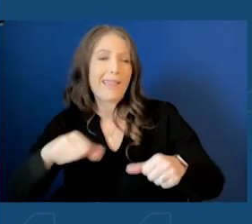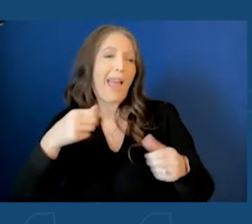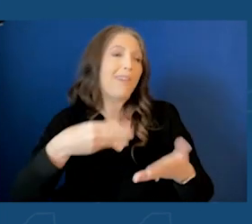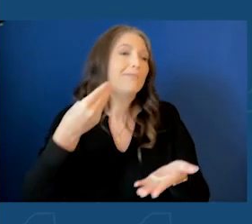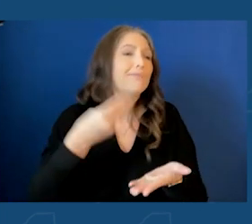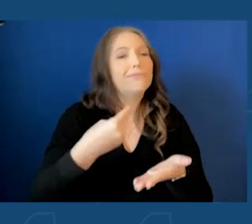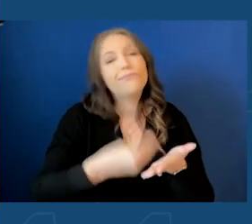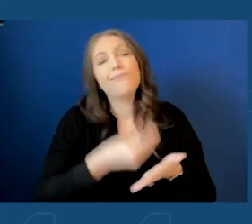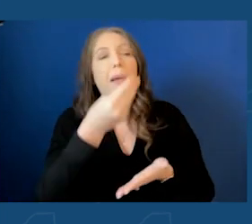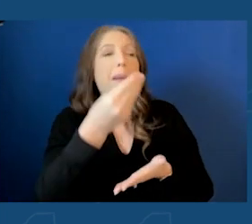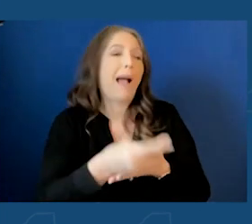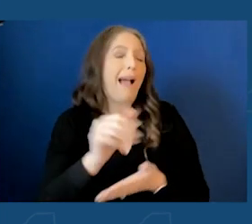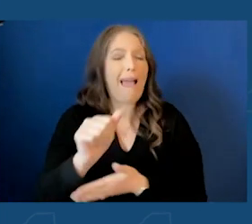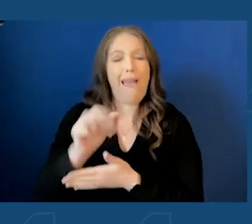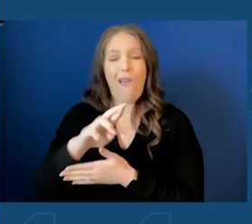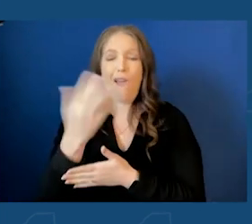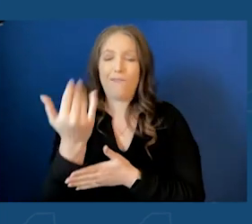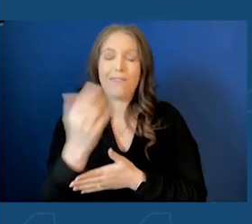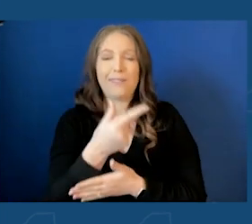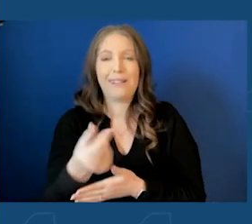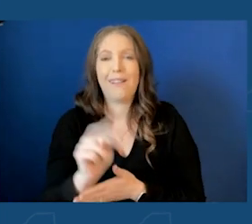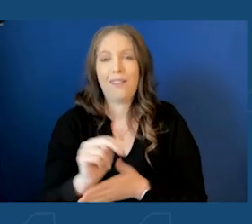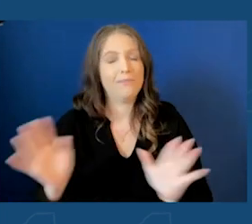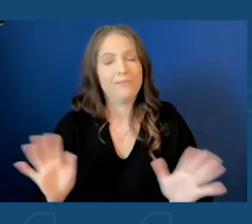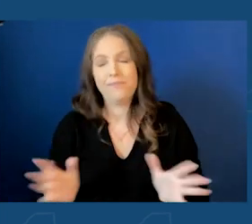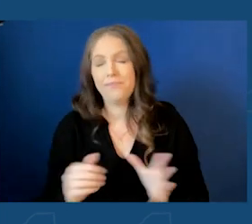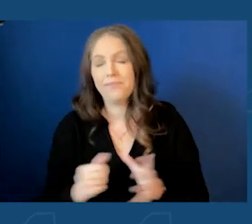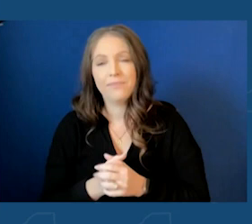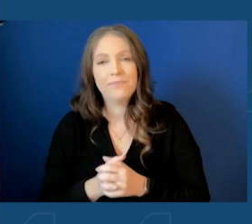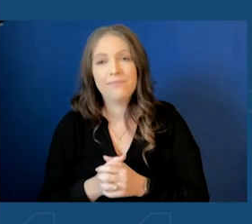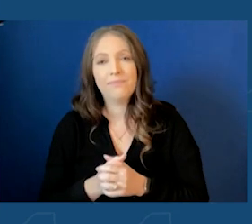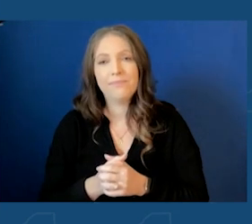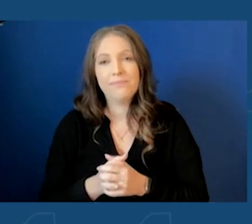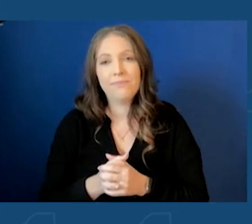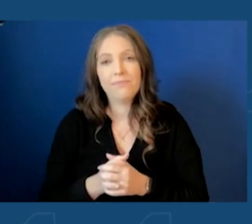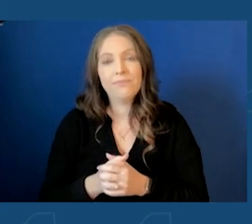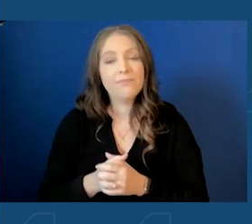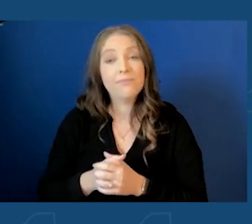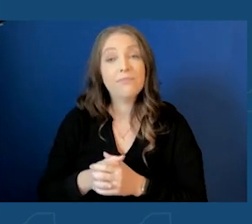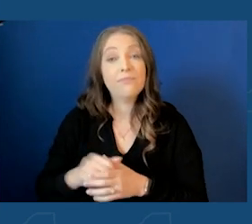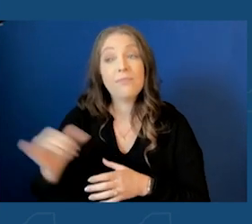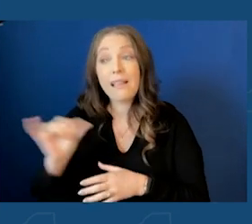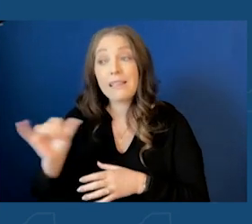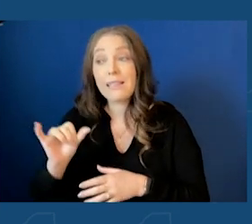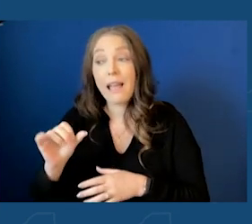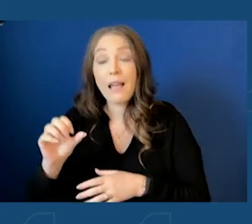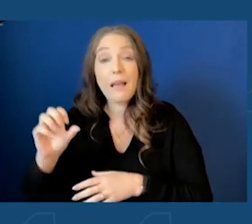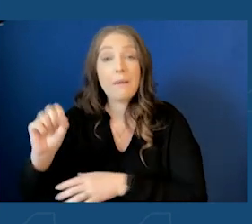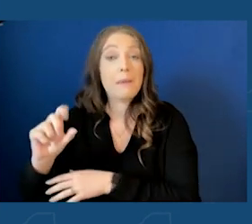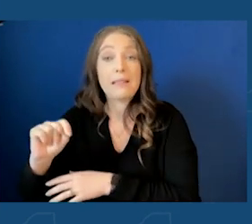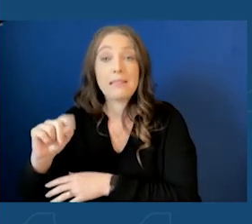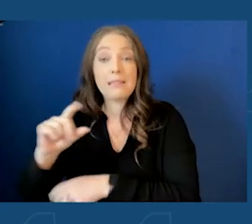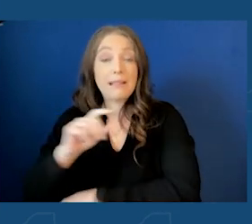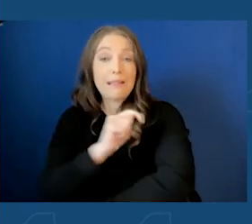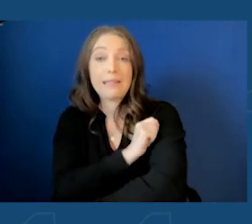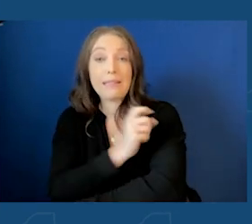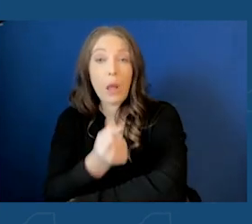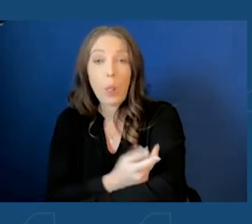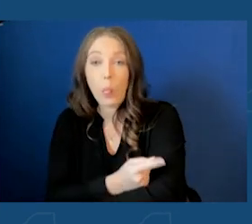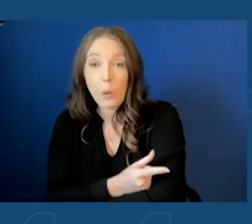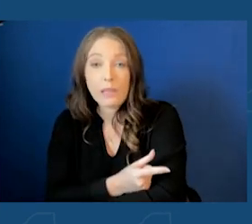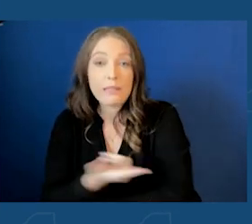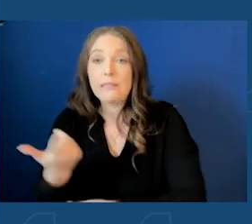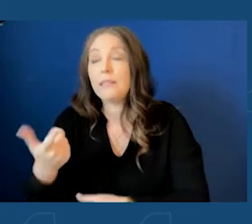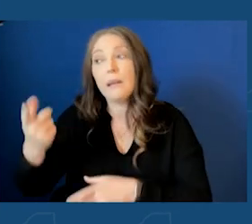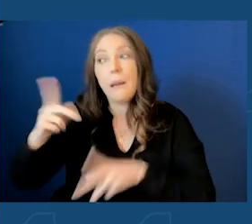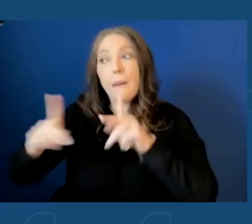AR-15. Just as a child and a teacher were slaughtered in a school in St. Louis a couple of days ago. The insanity continues with respect to